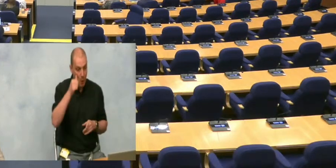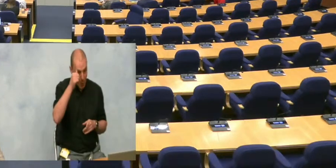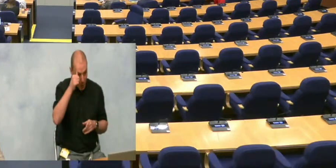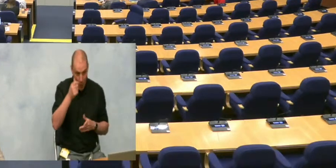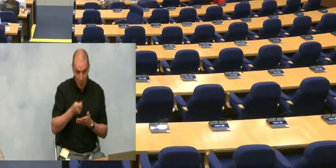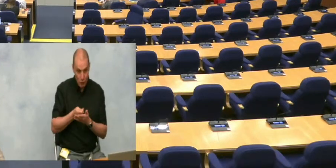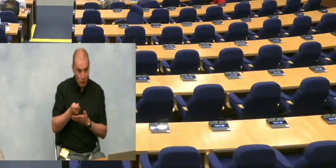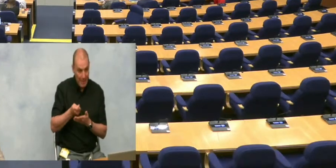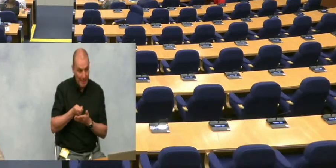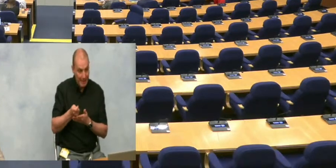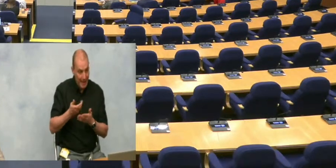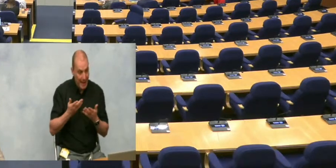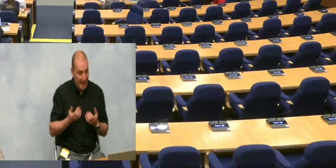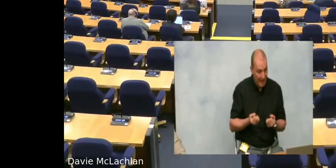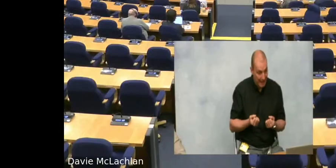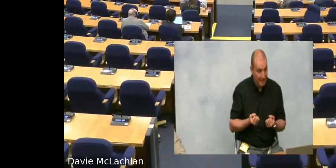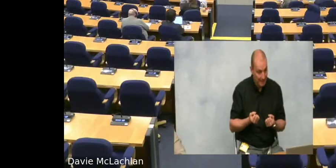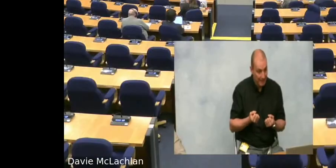David Shearer.